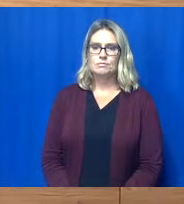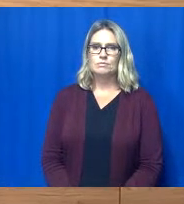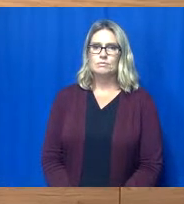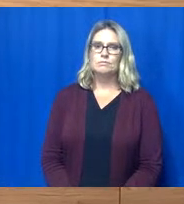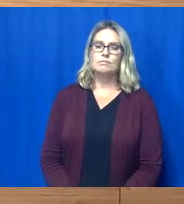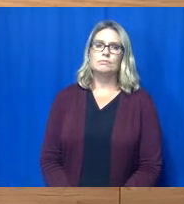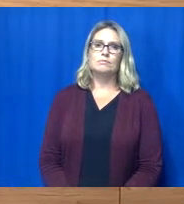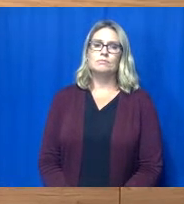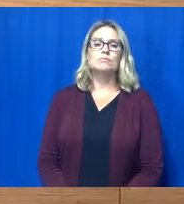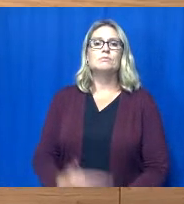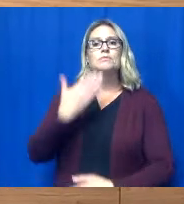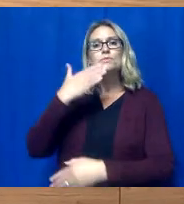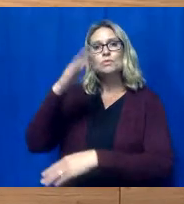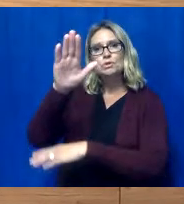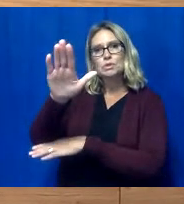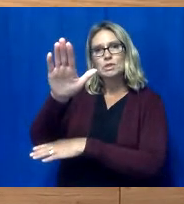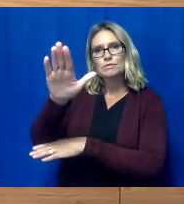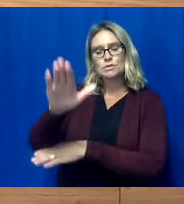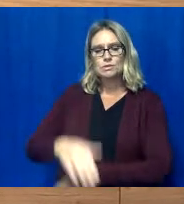Good afternoon. Bonjour.